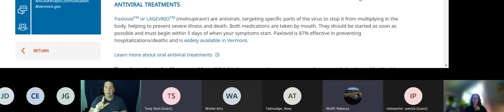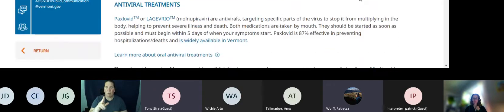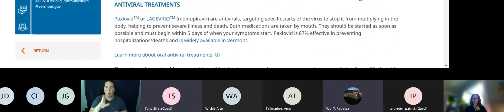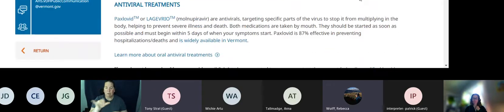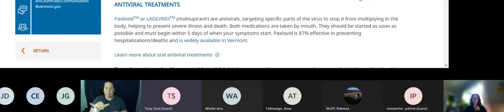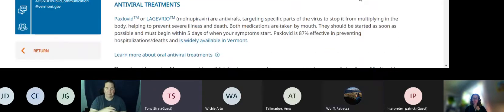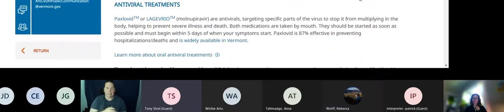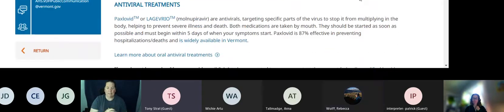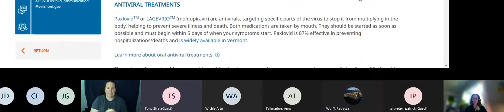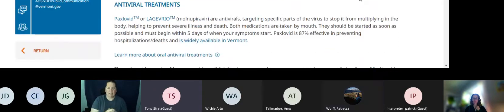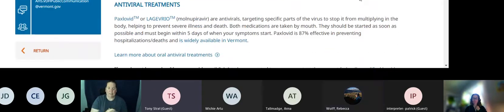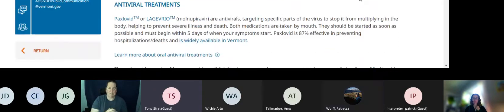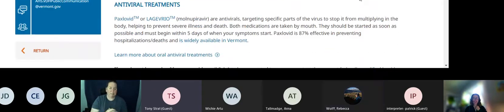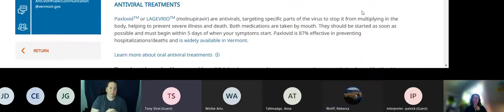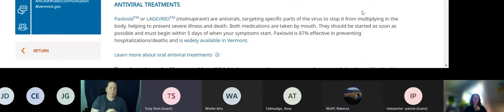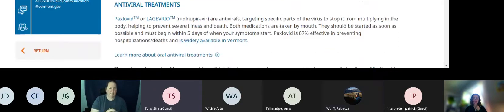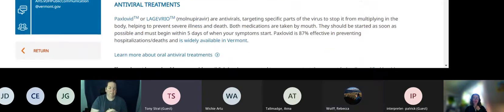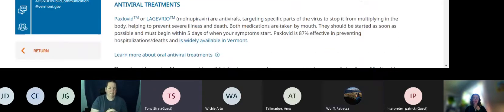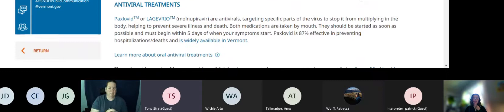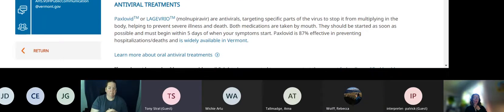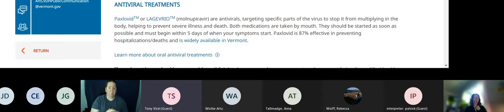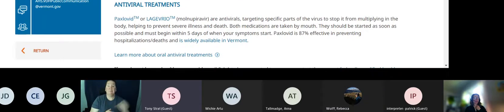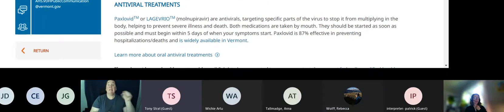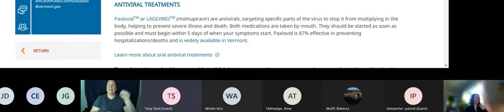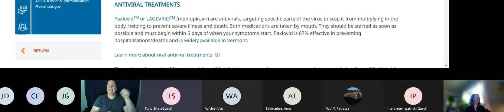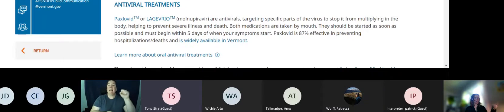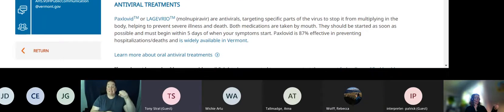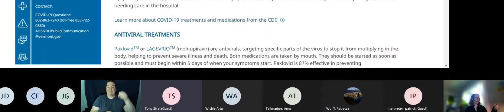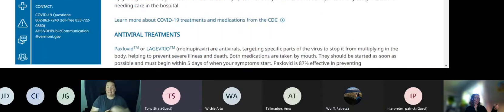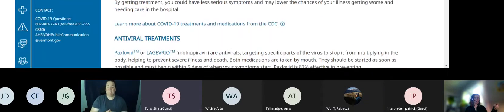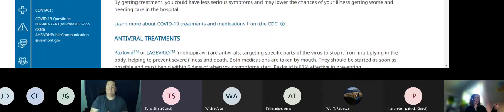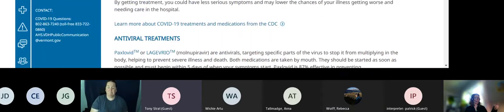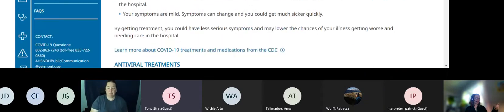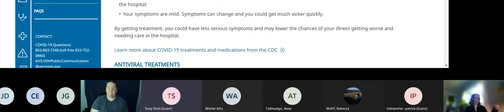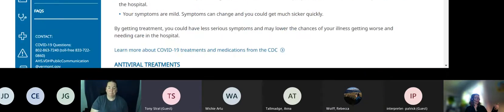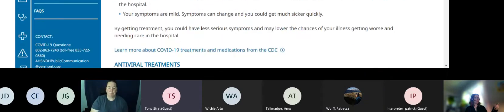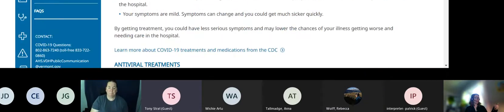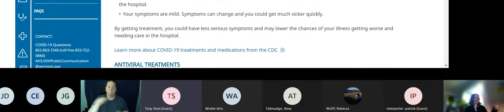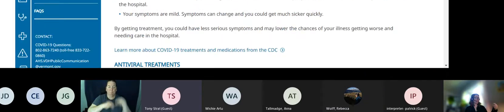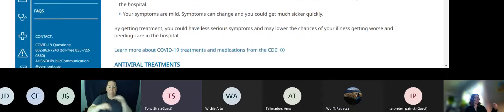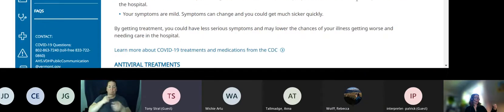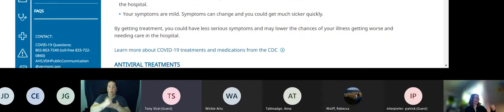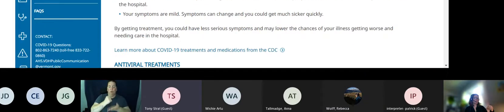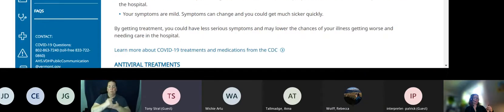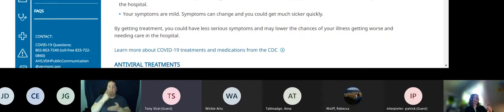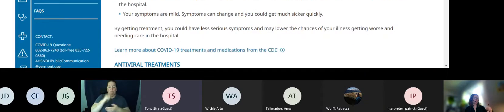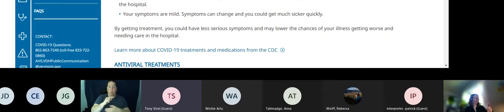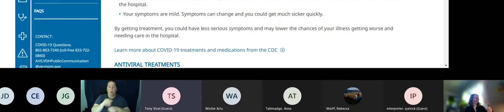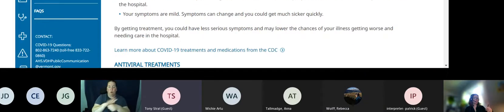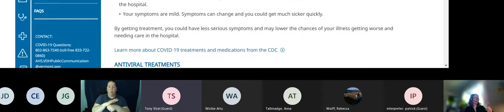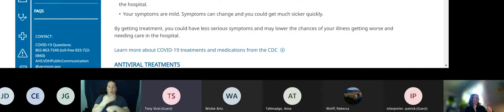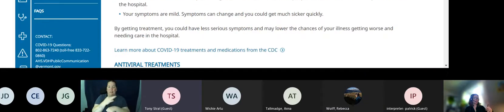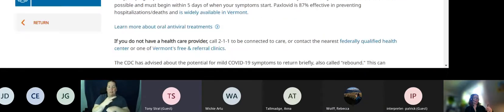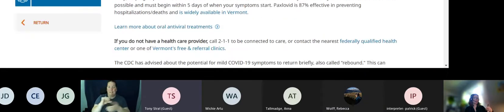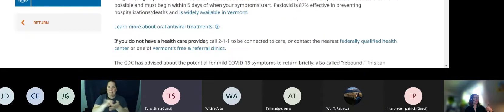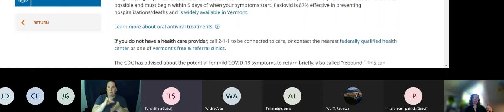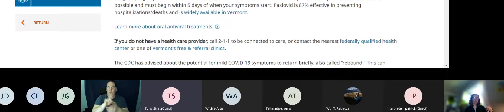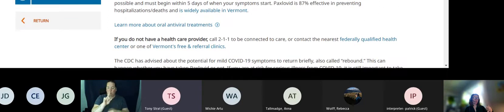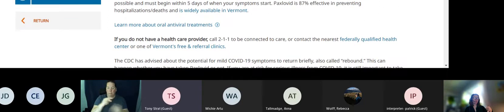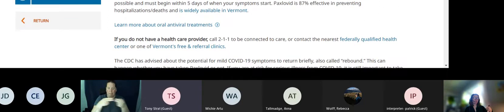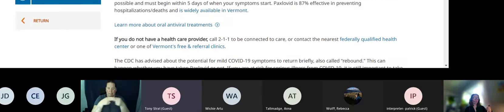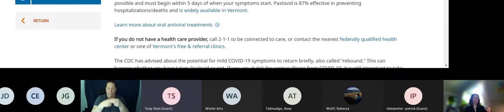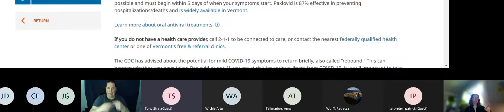together. Yeah, I'm just going to go back to the treatment for COVID-19 page and see. I